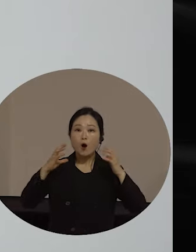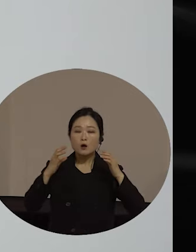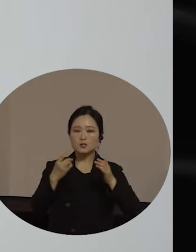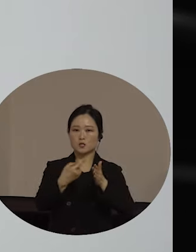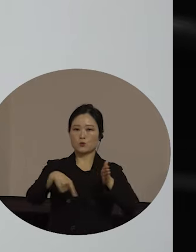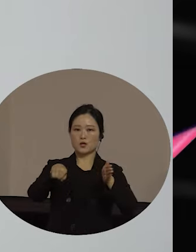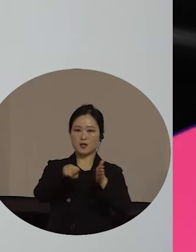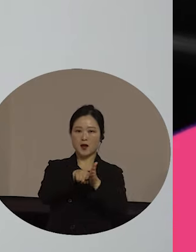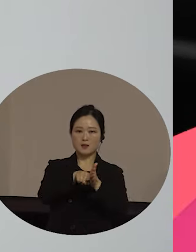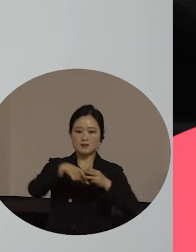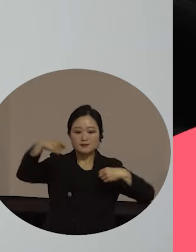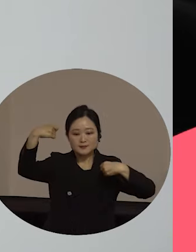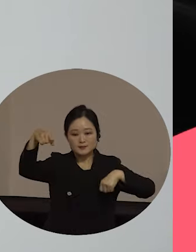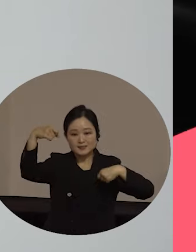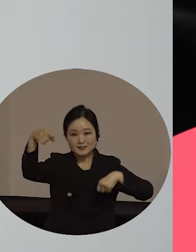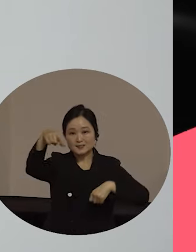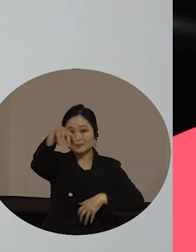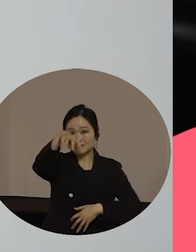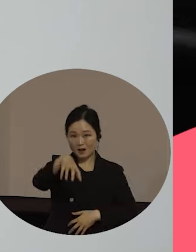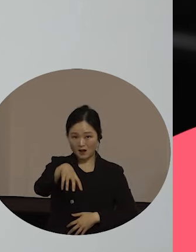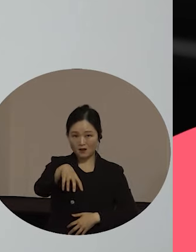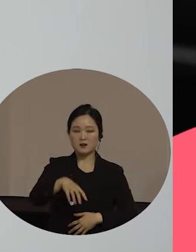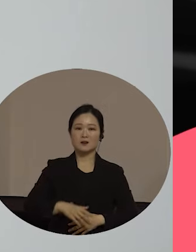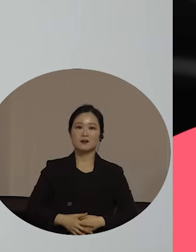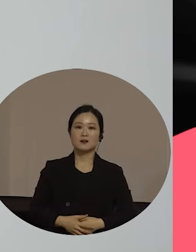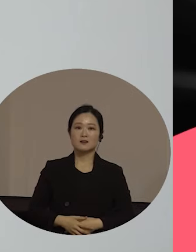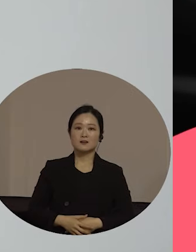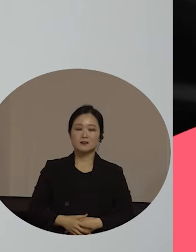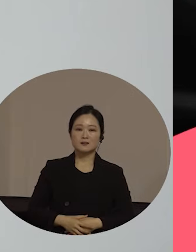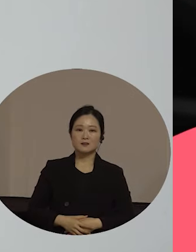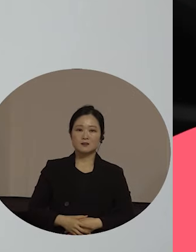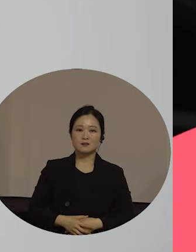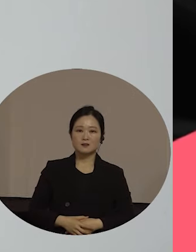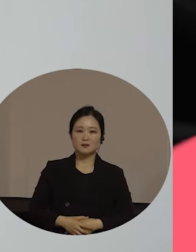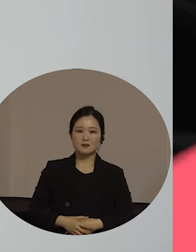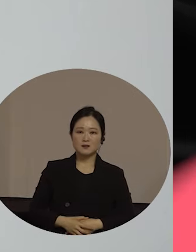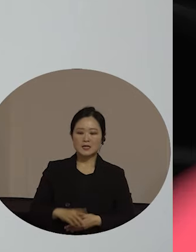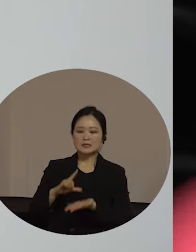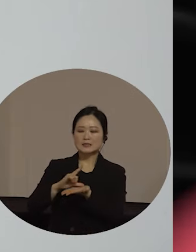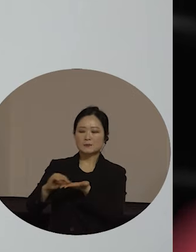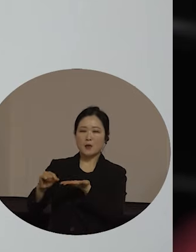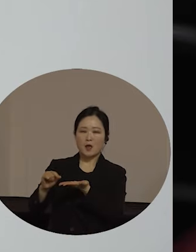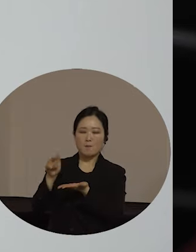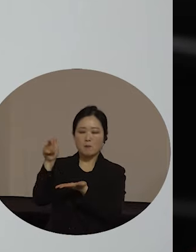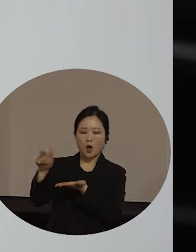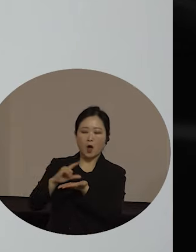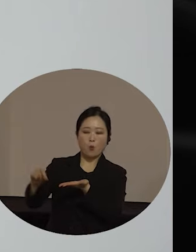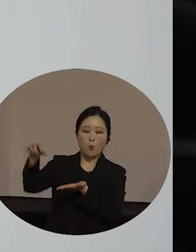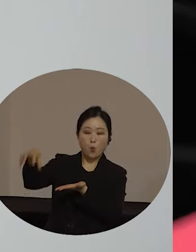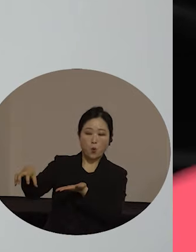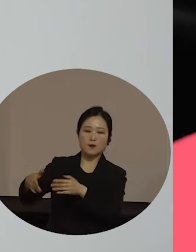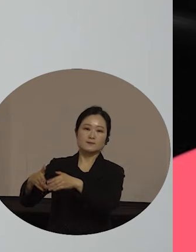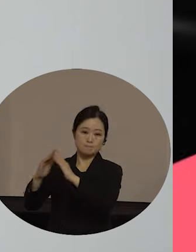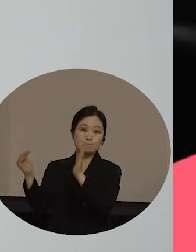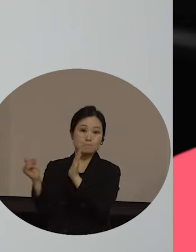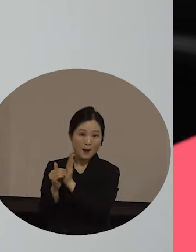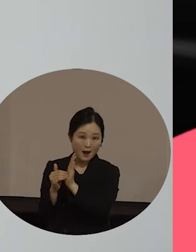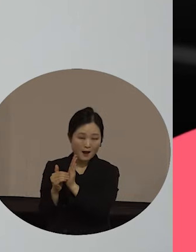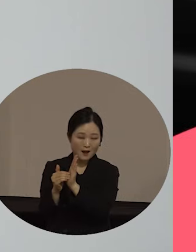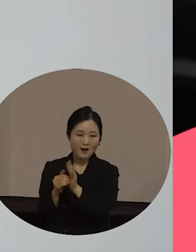the remote district of the capital city. And currently is also the next week we